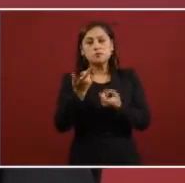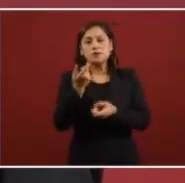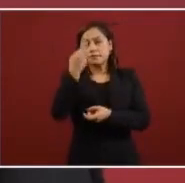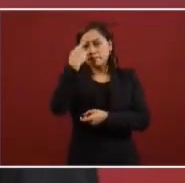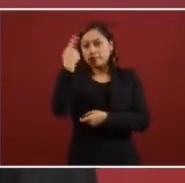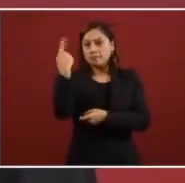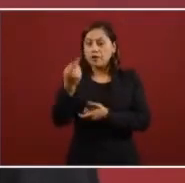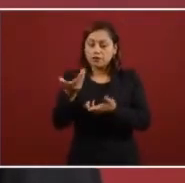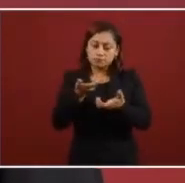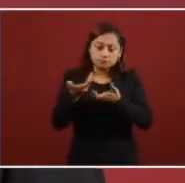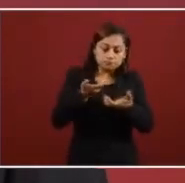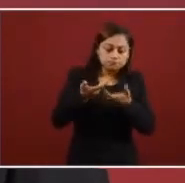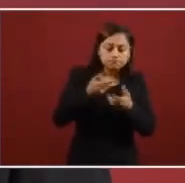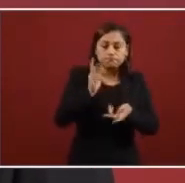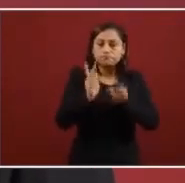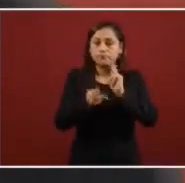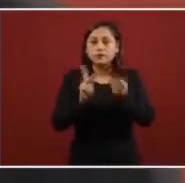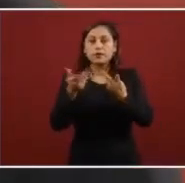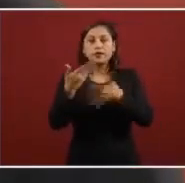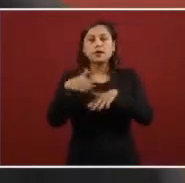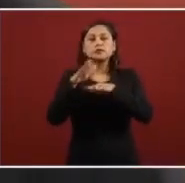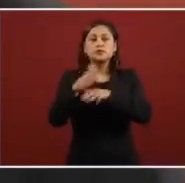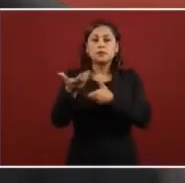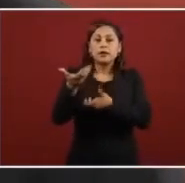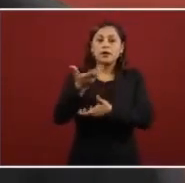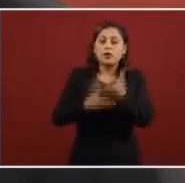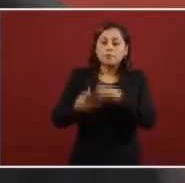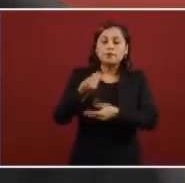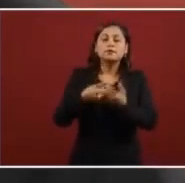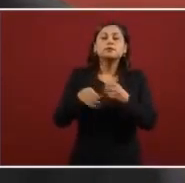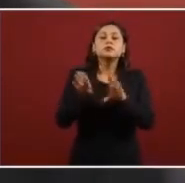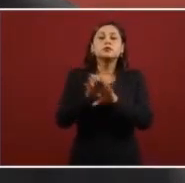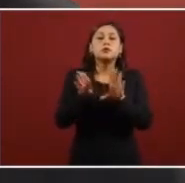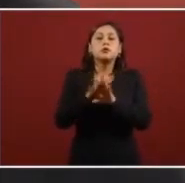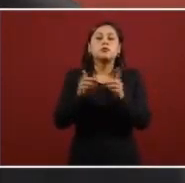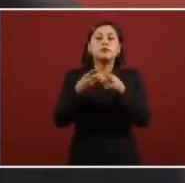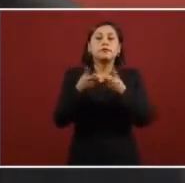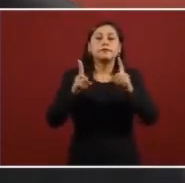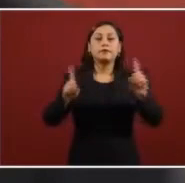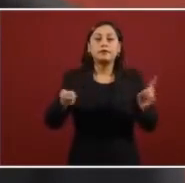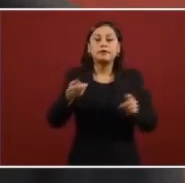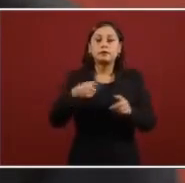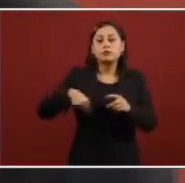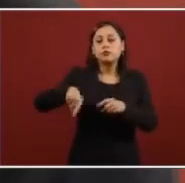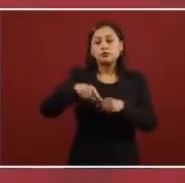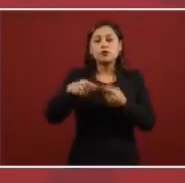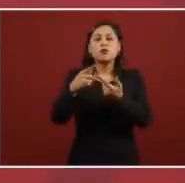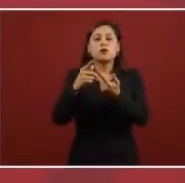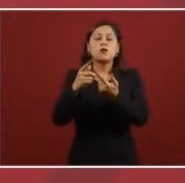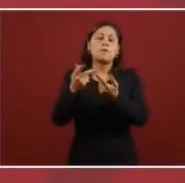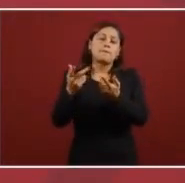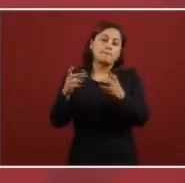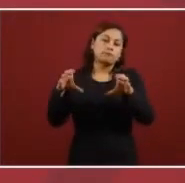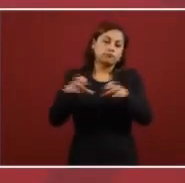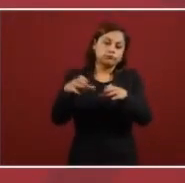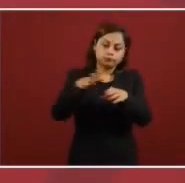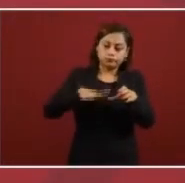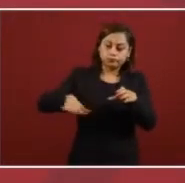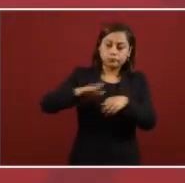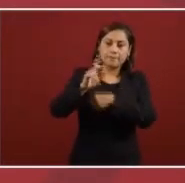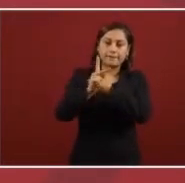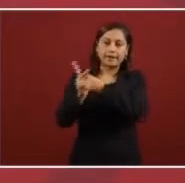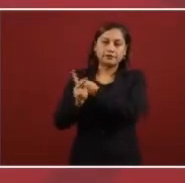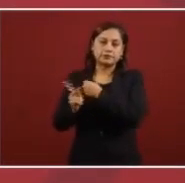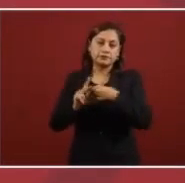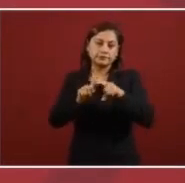in order to encourage the relations for development and friendship. And